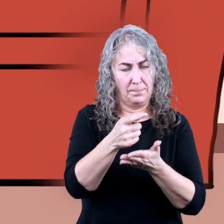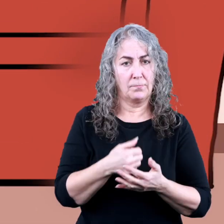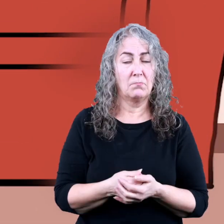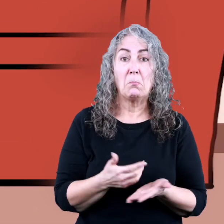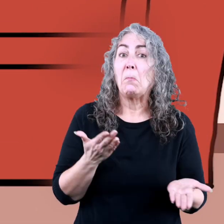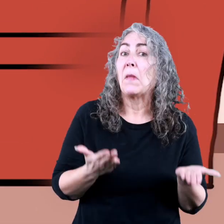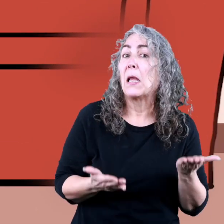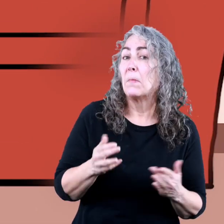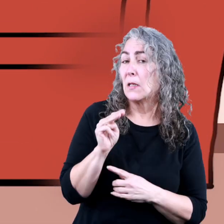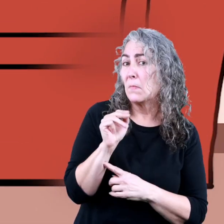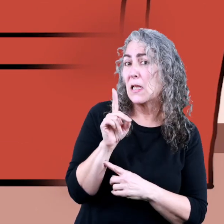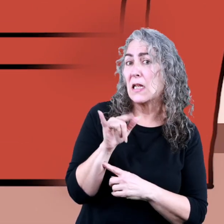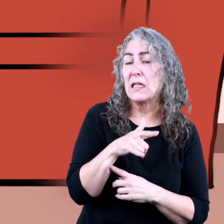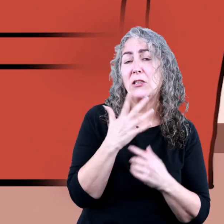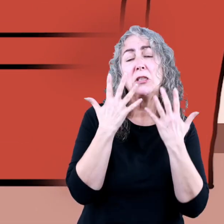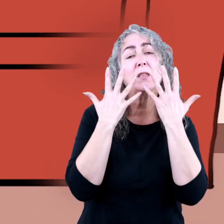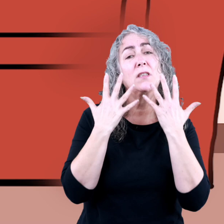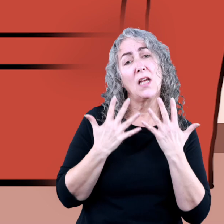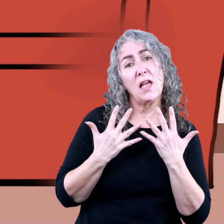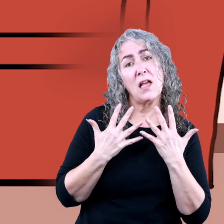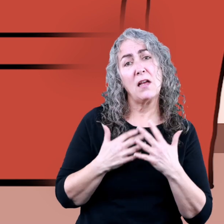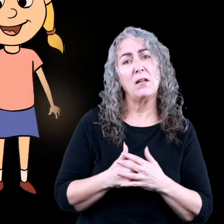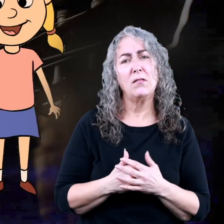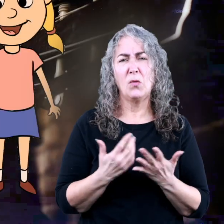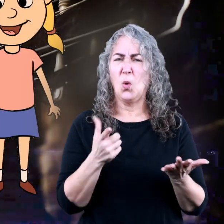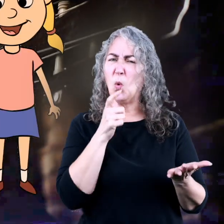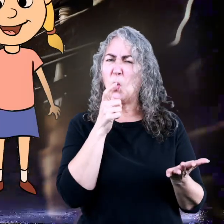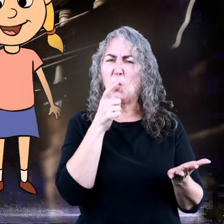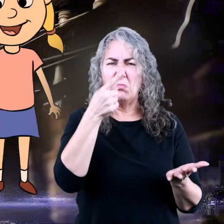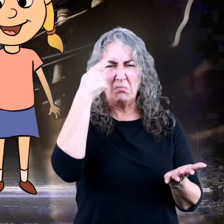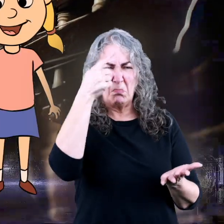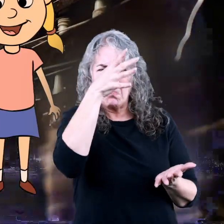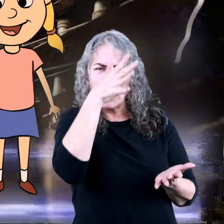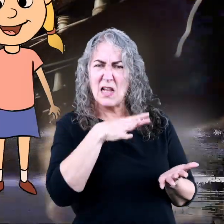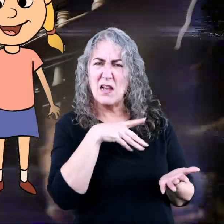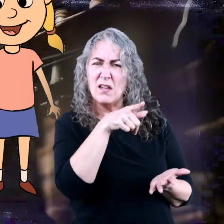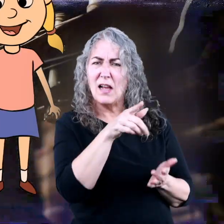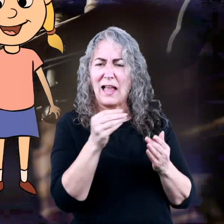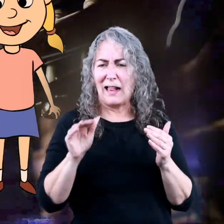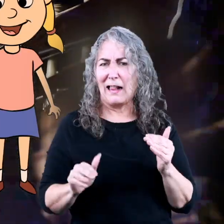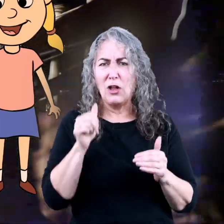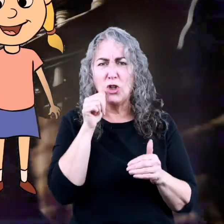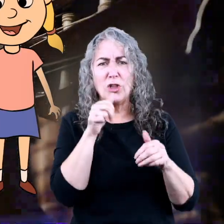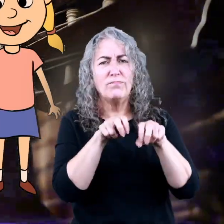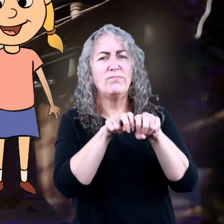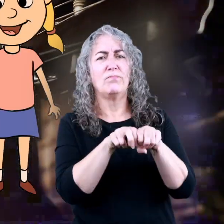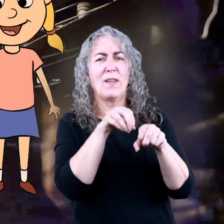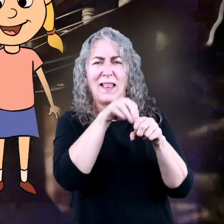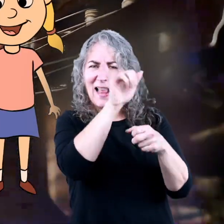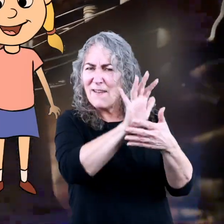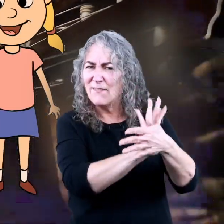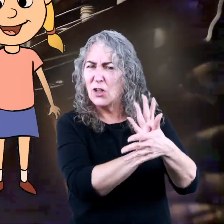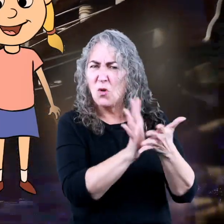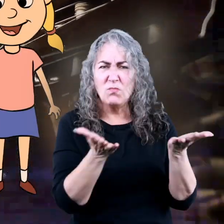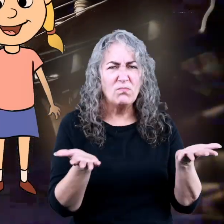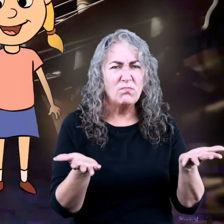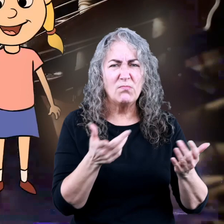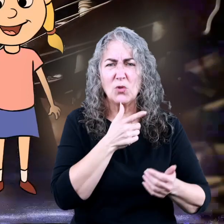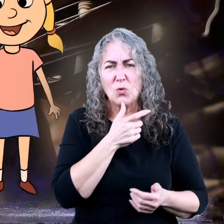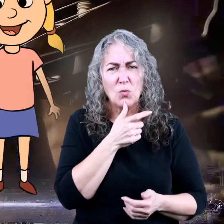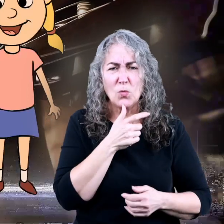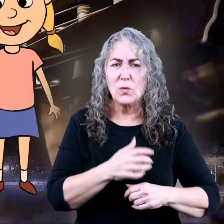Mandy is probably sad? And who do you think the man and the little girl are in the video?